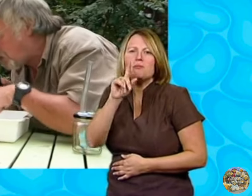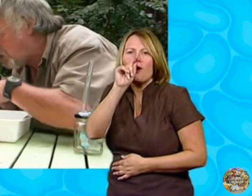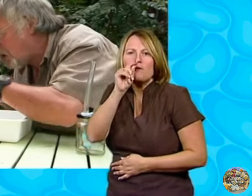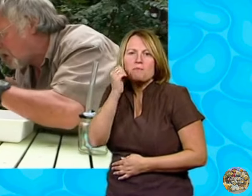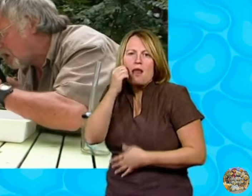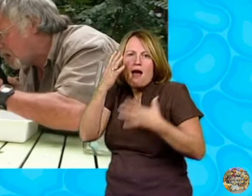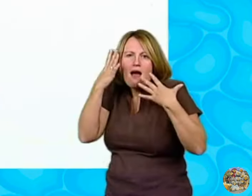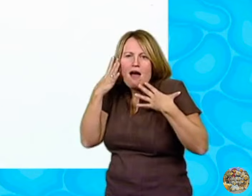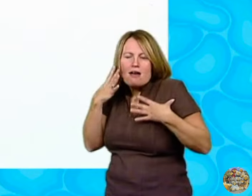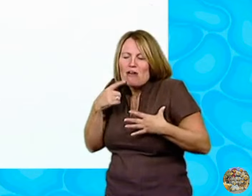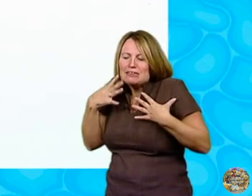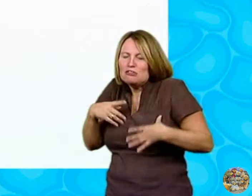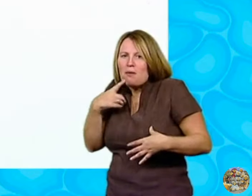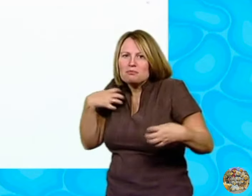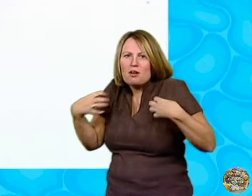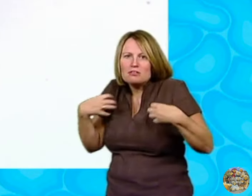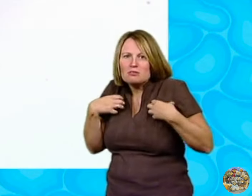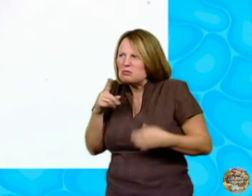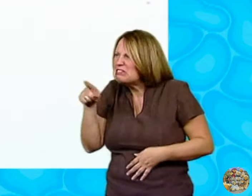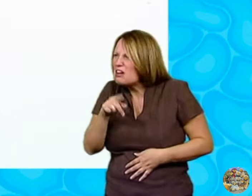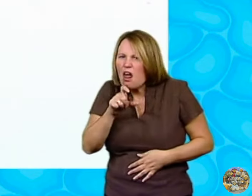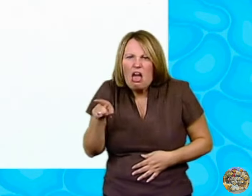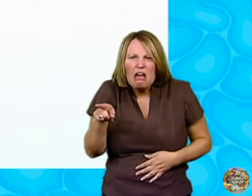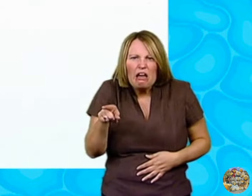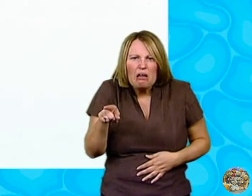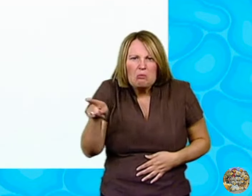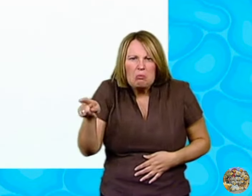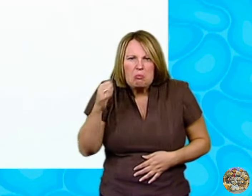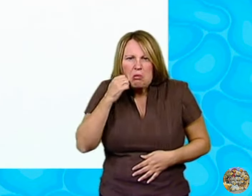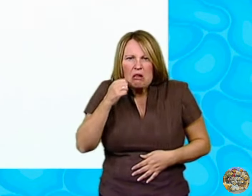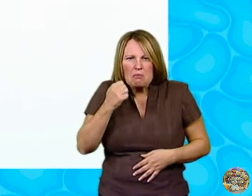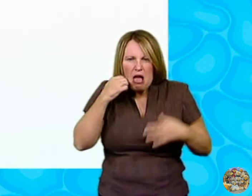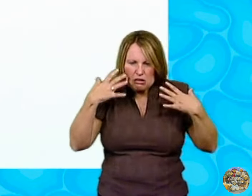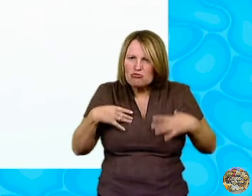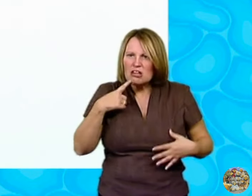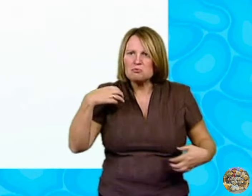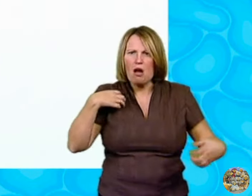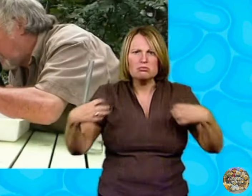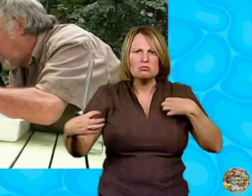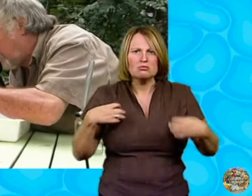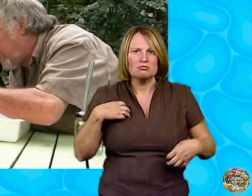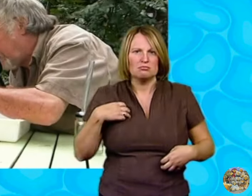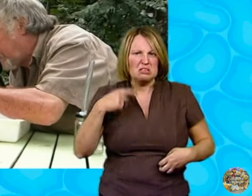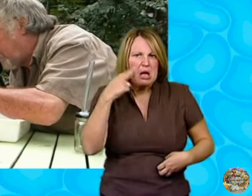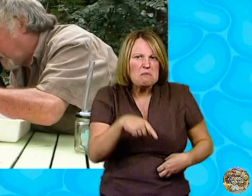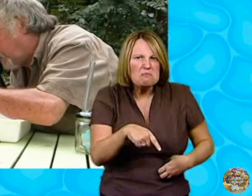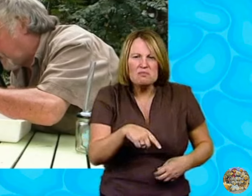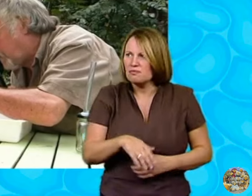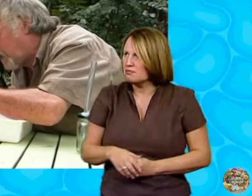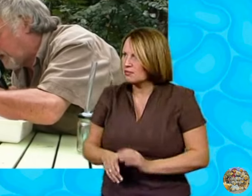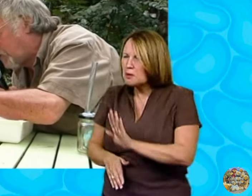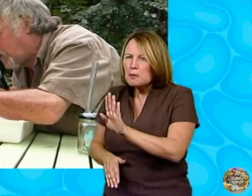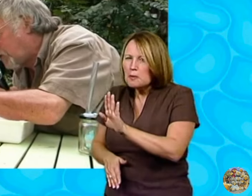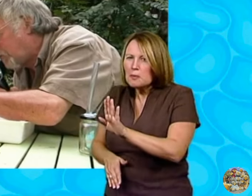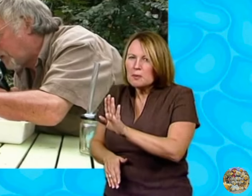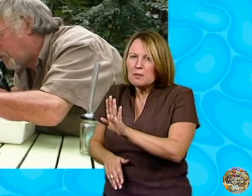spots then, do you think? Yes. What colour is that? That is black with red spots. Oh, OK. What is that one, Bill? Well, I'll tell you in a